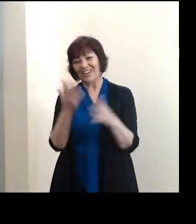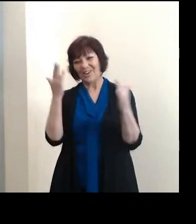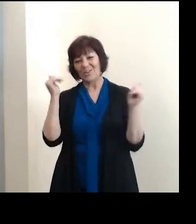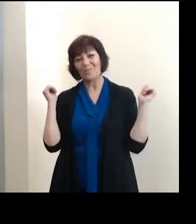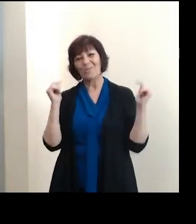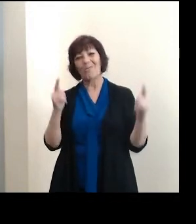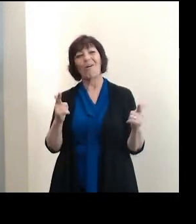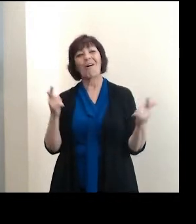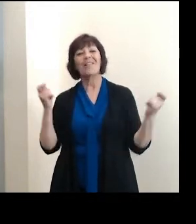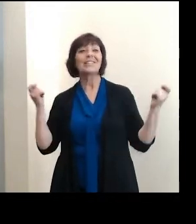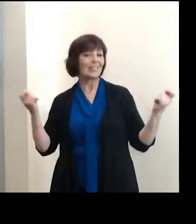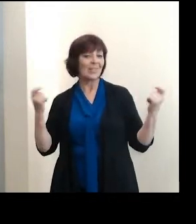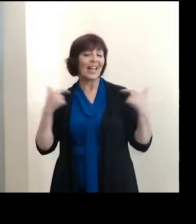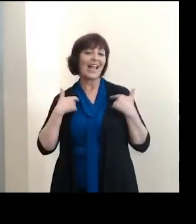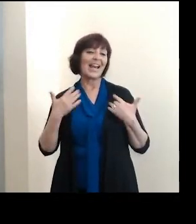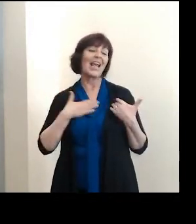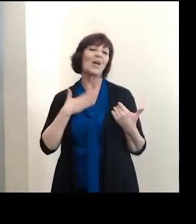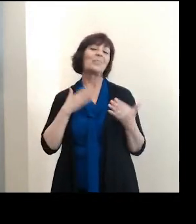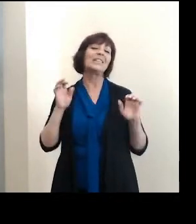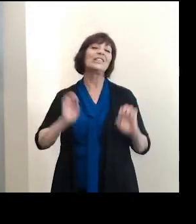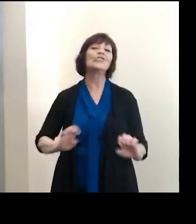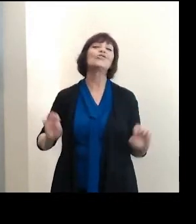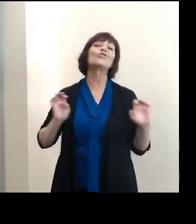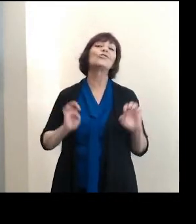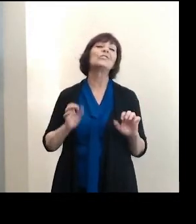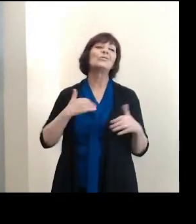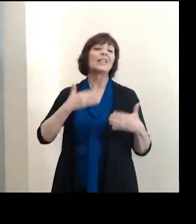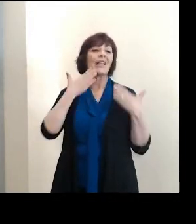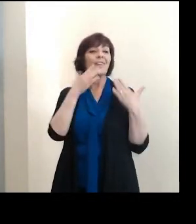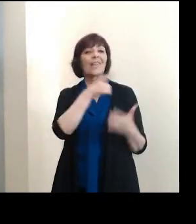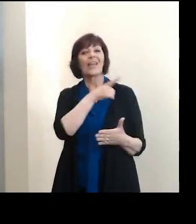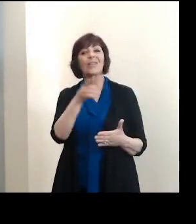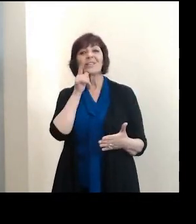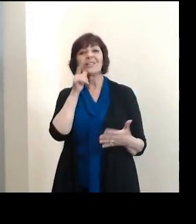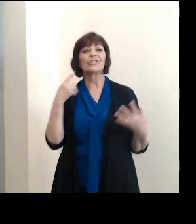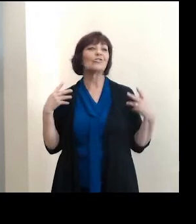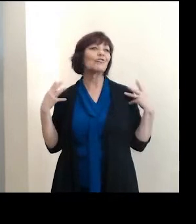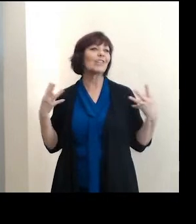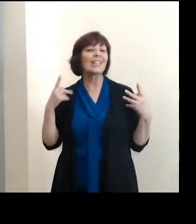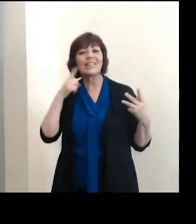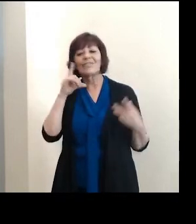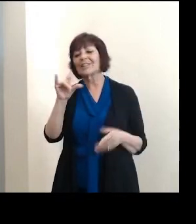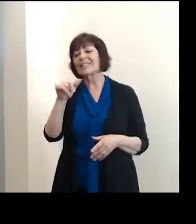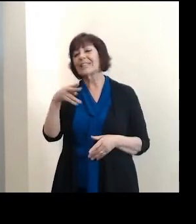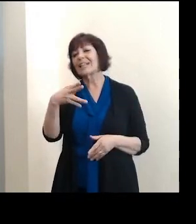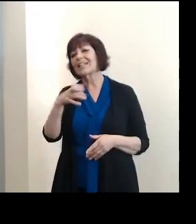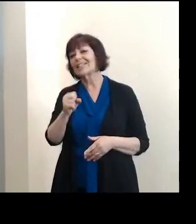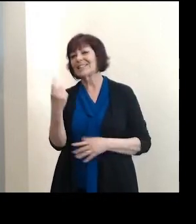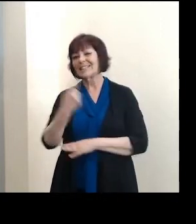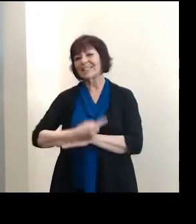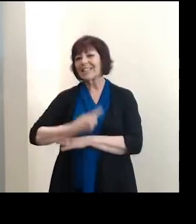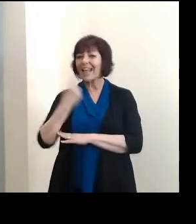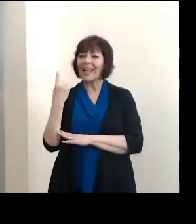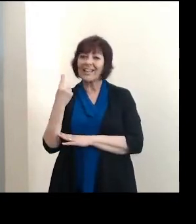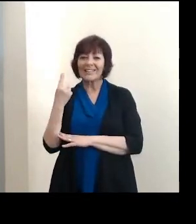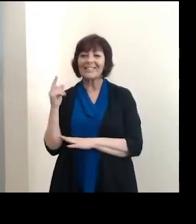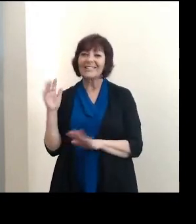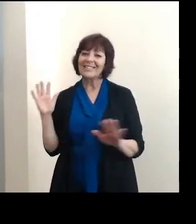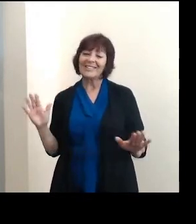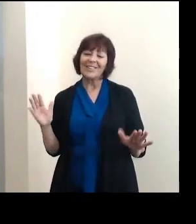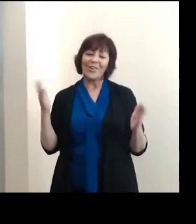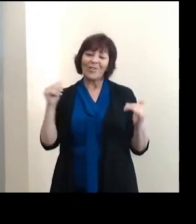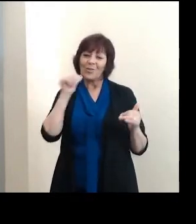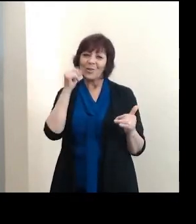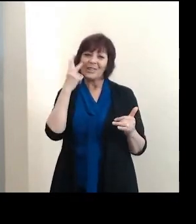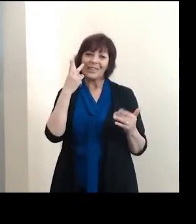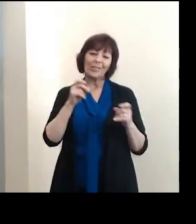everyone who celebrated had a very happy Easter. I want to thank those who didn't go crazy for Dingus Day yesterday. They kept the celebrations down, so hopefully we won't